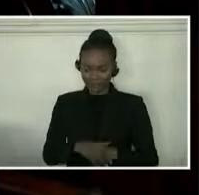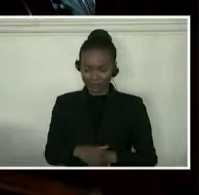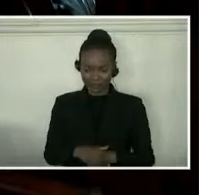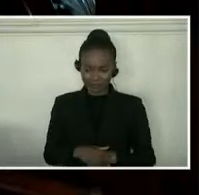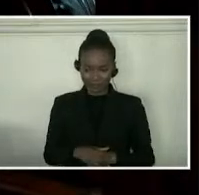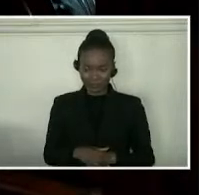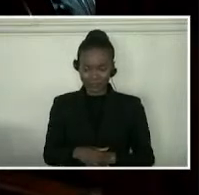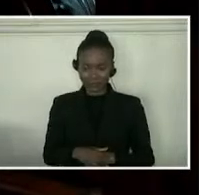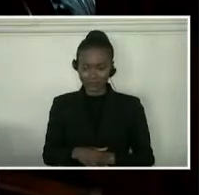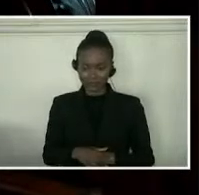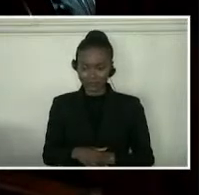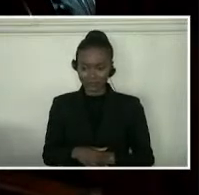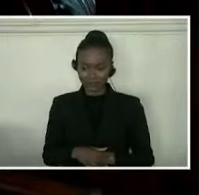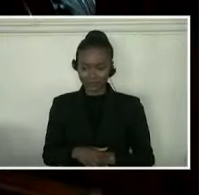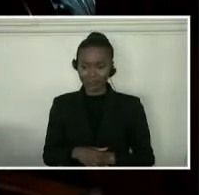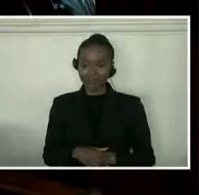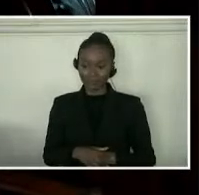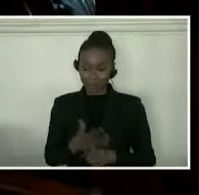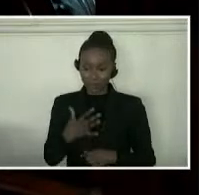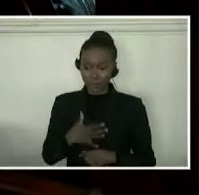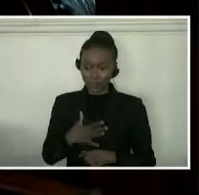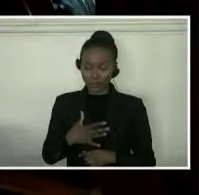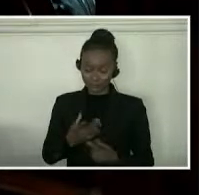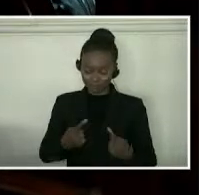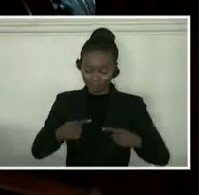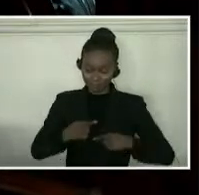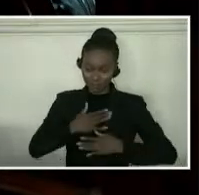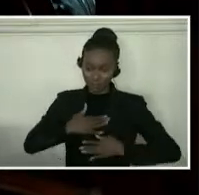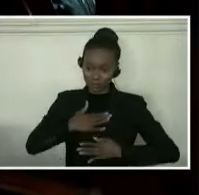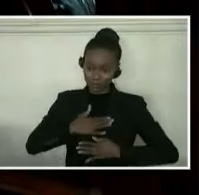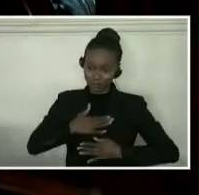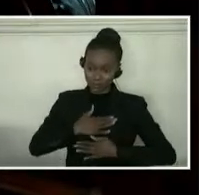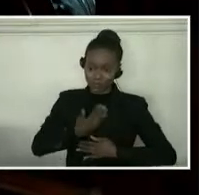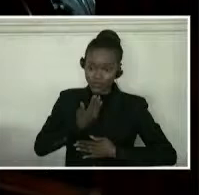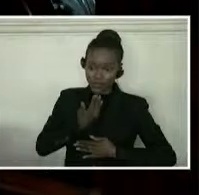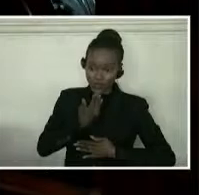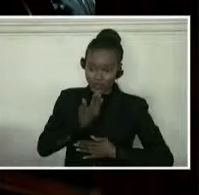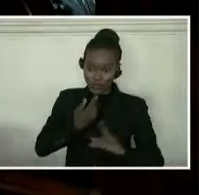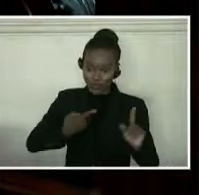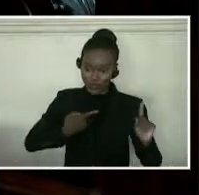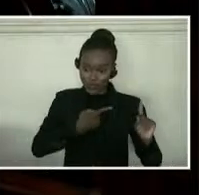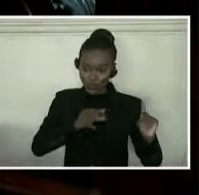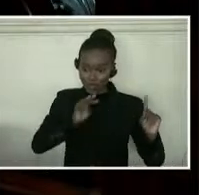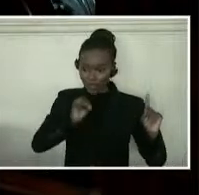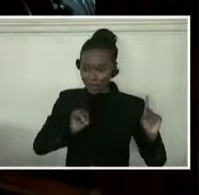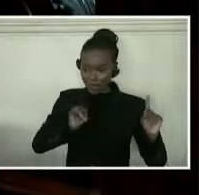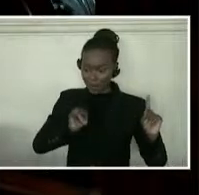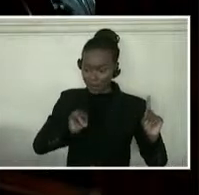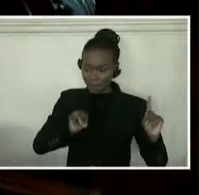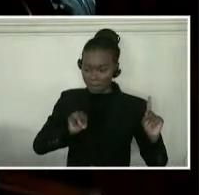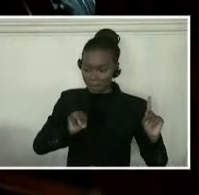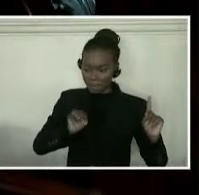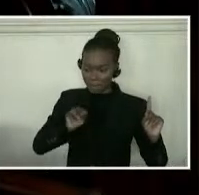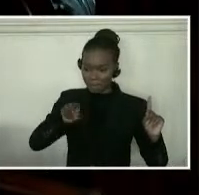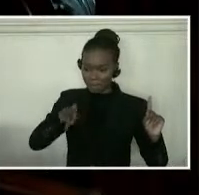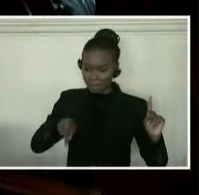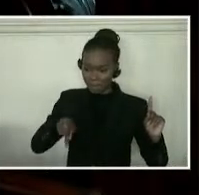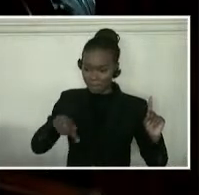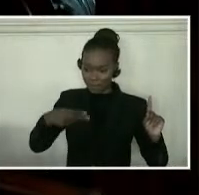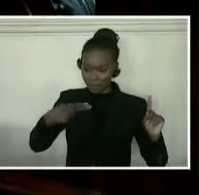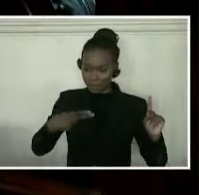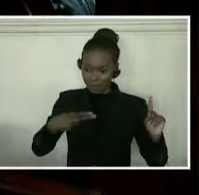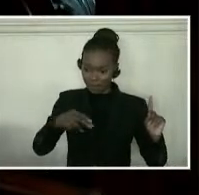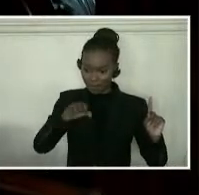also i want us also to appreciate thank you to honorable perpetua let's appreciate the